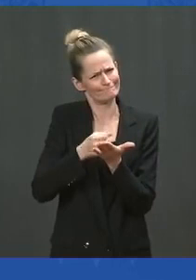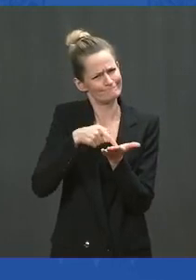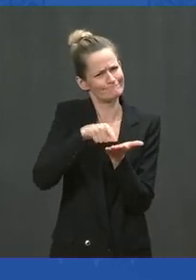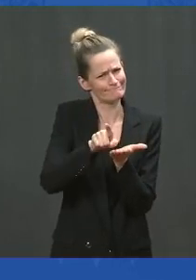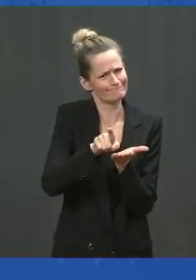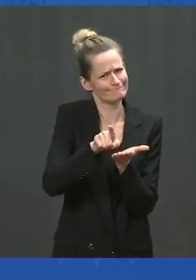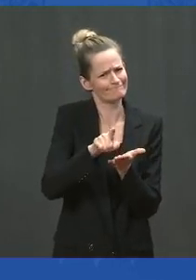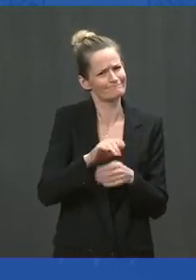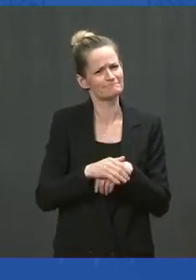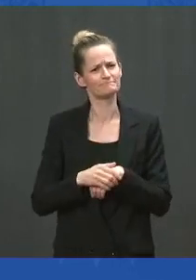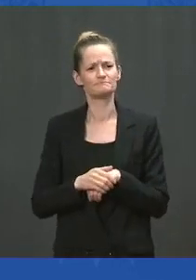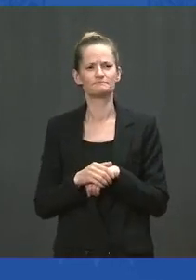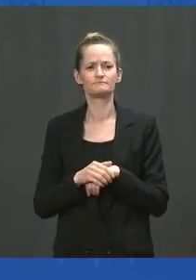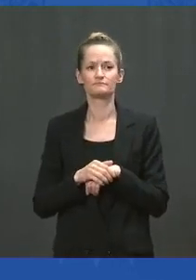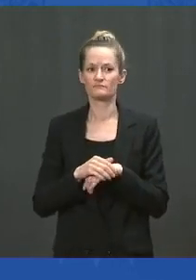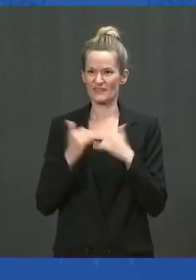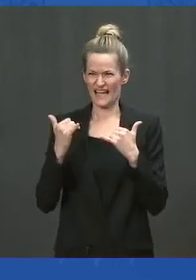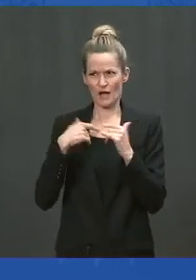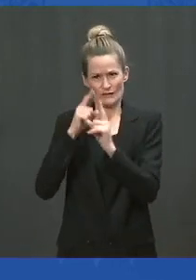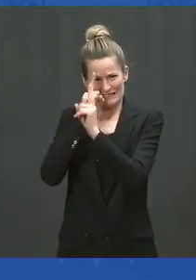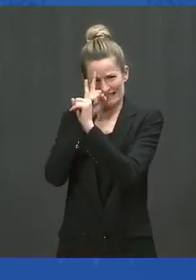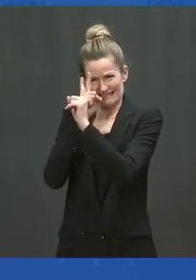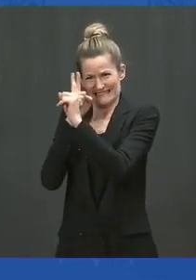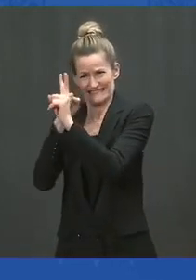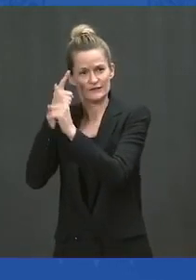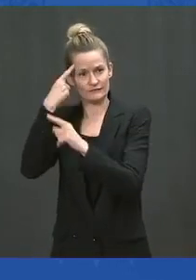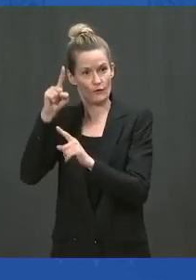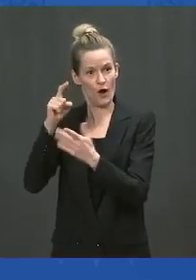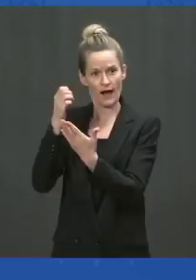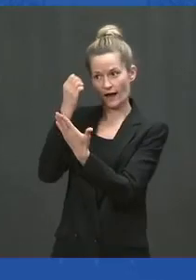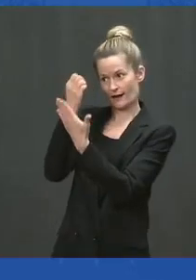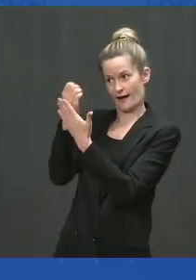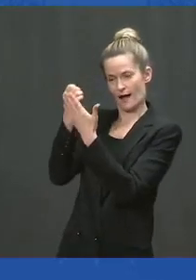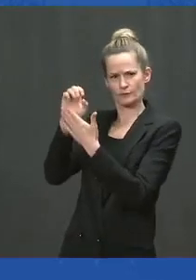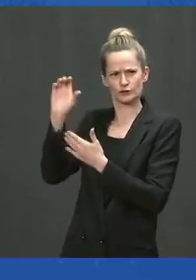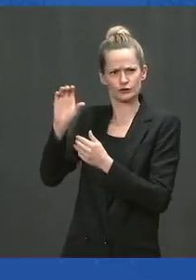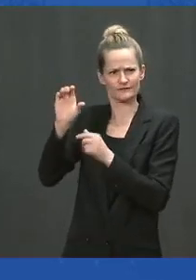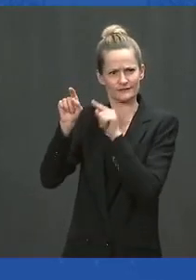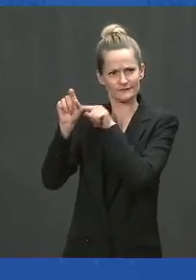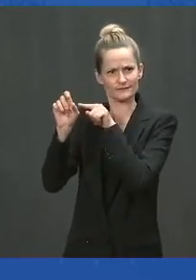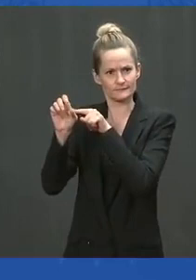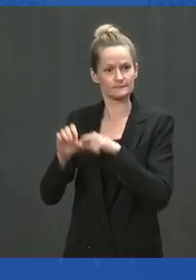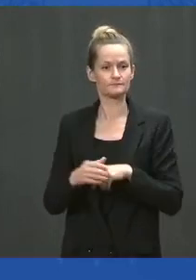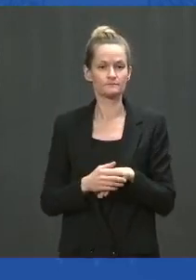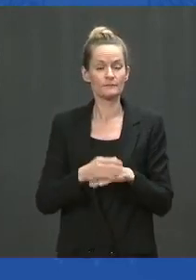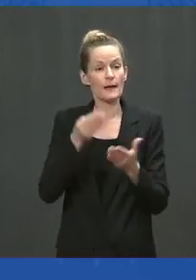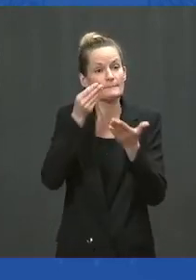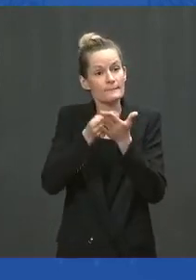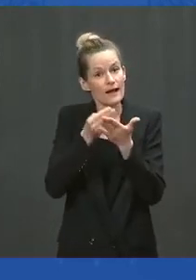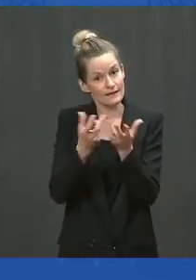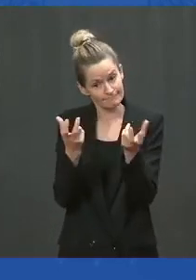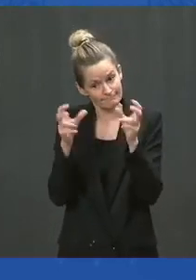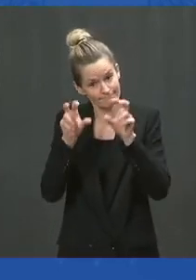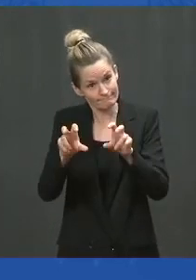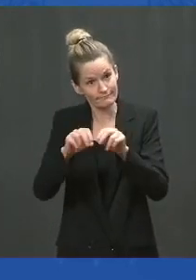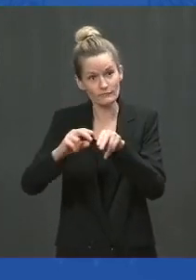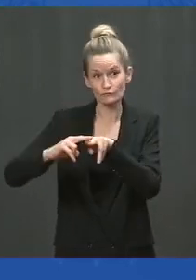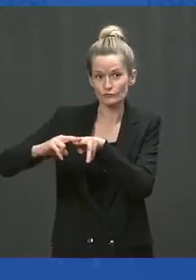century. Historic investment in roads and rail and transit and bridges, in clean energy and clean